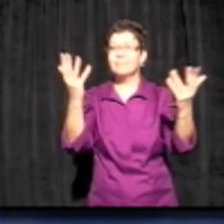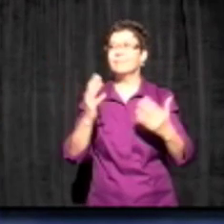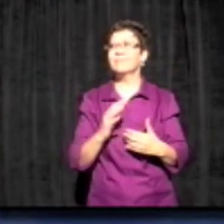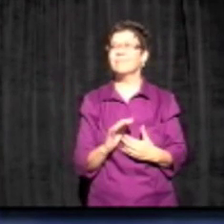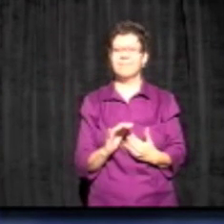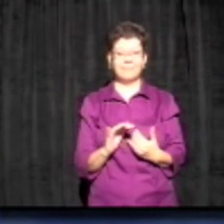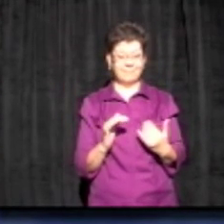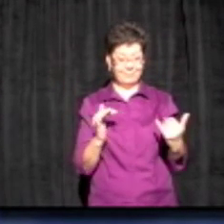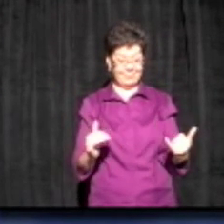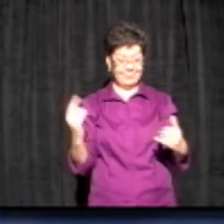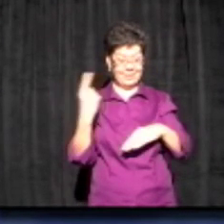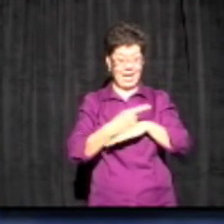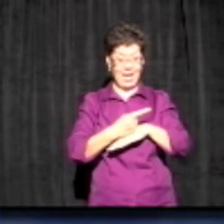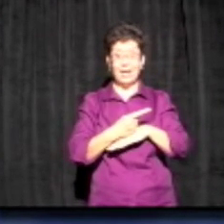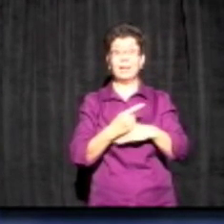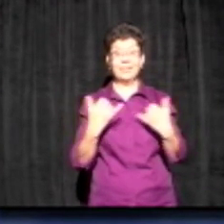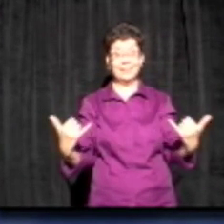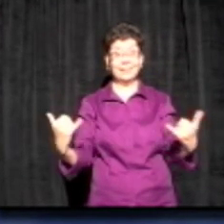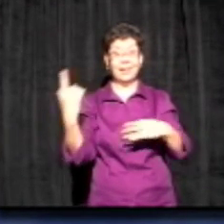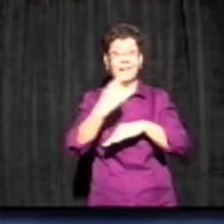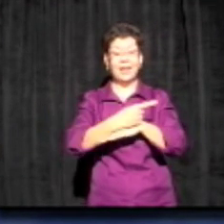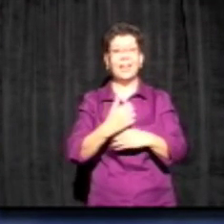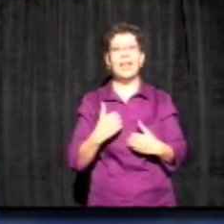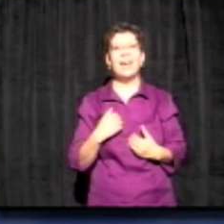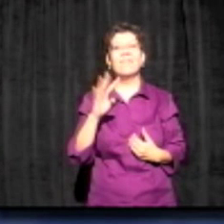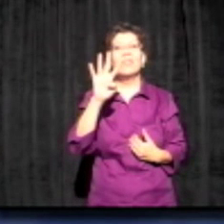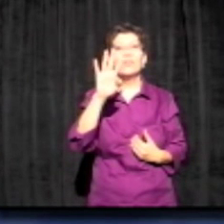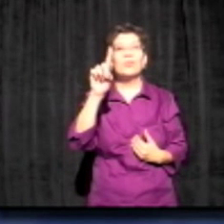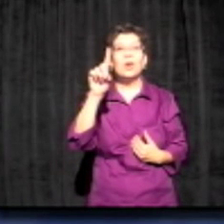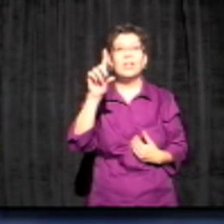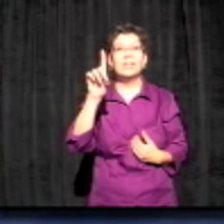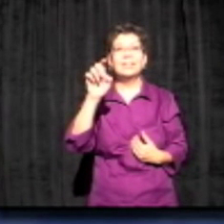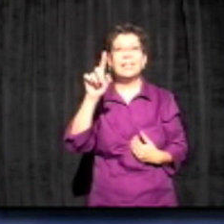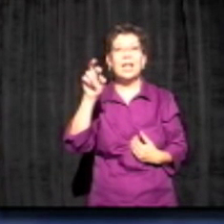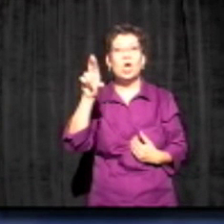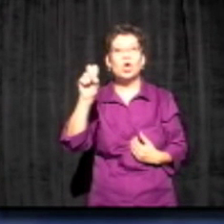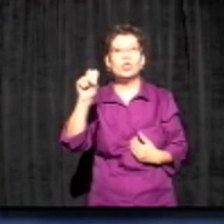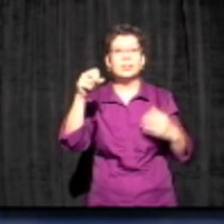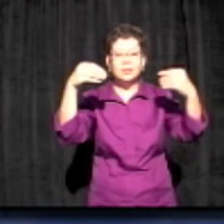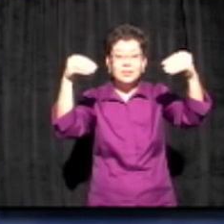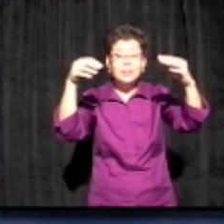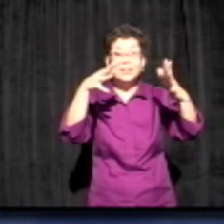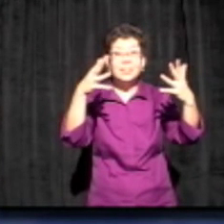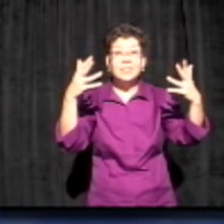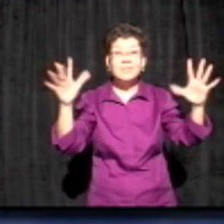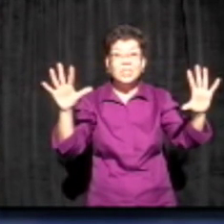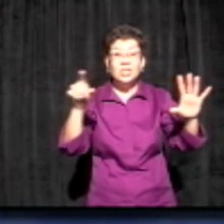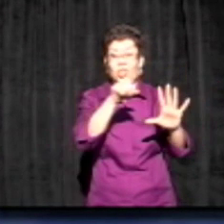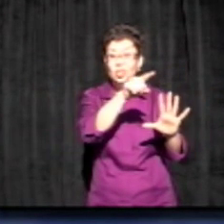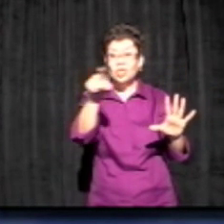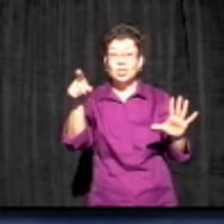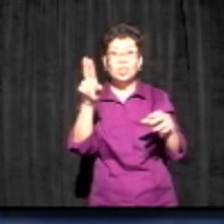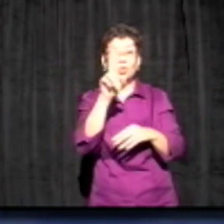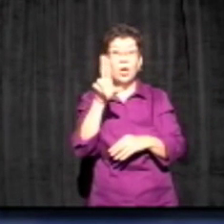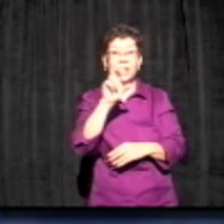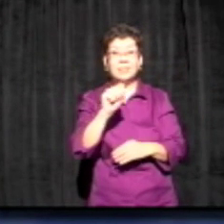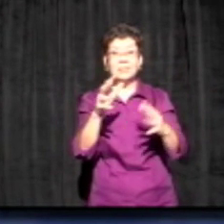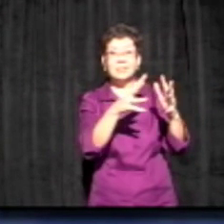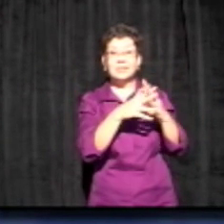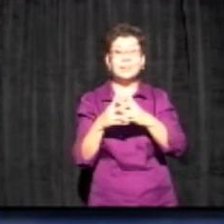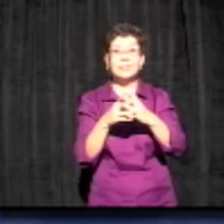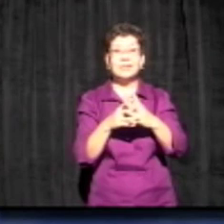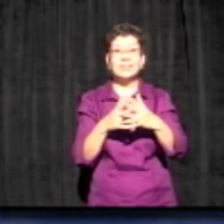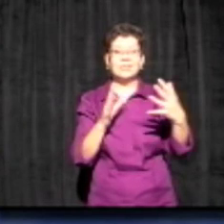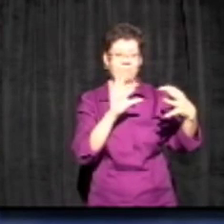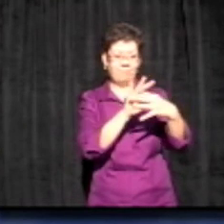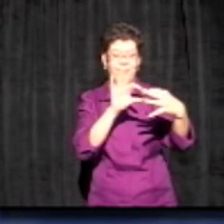day one, today, we have 41 dealers that are operational throughout the United States, and within